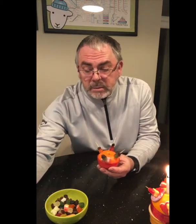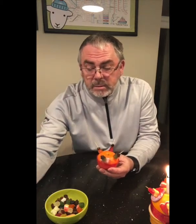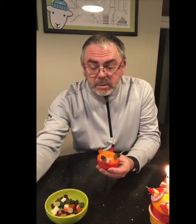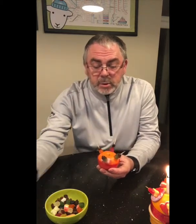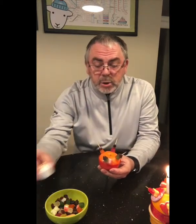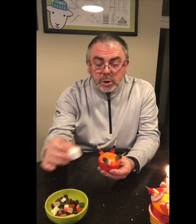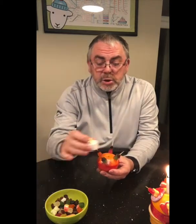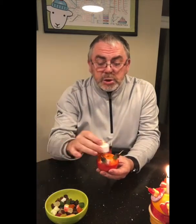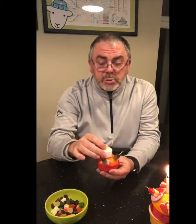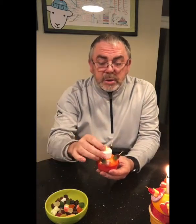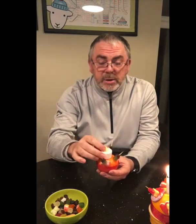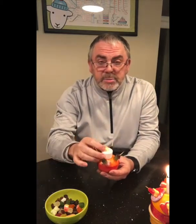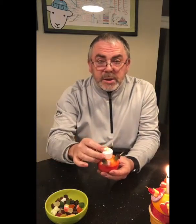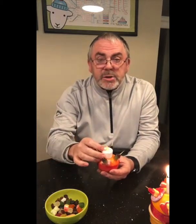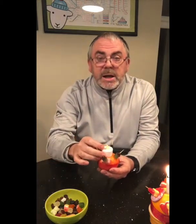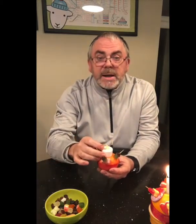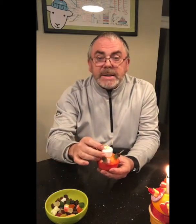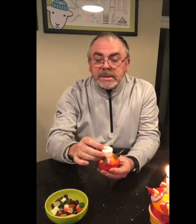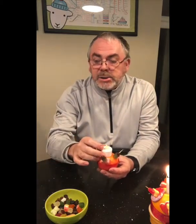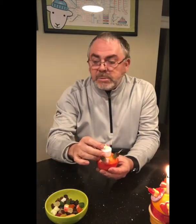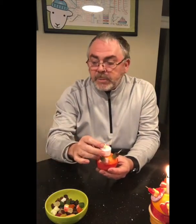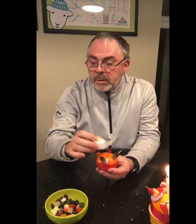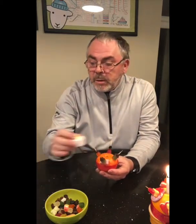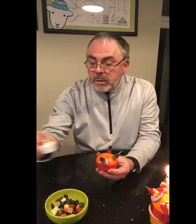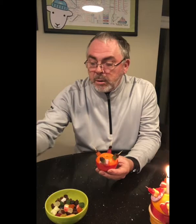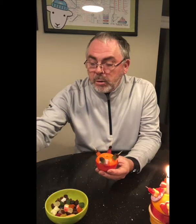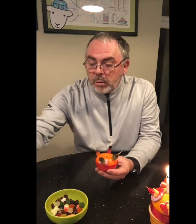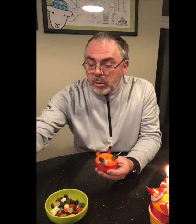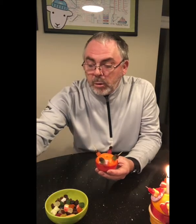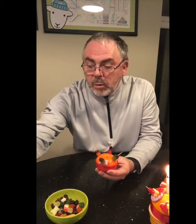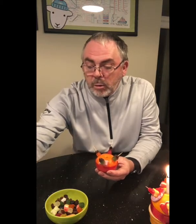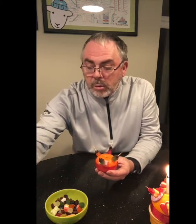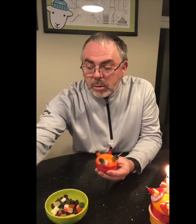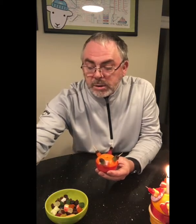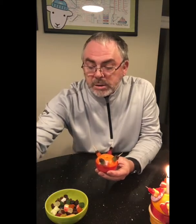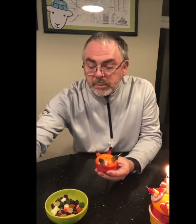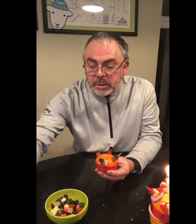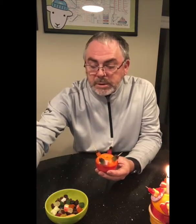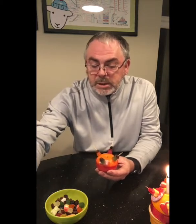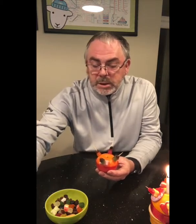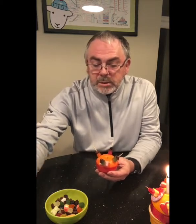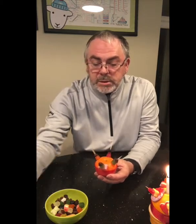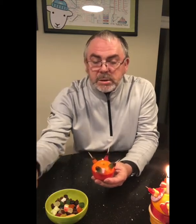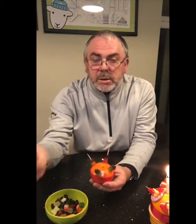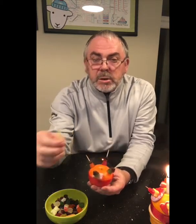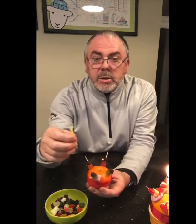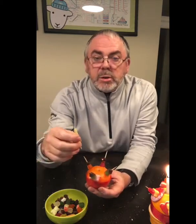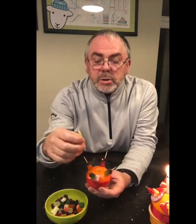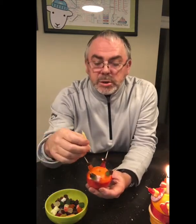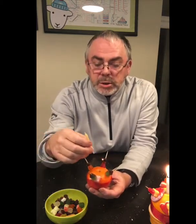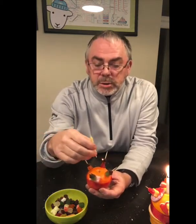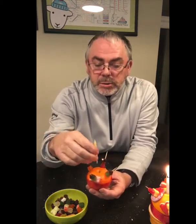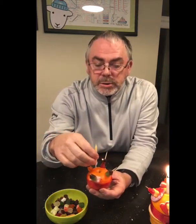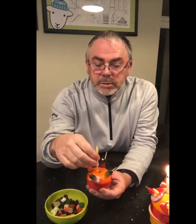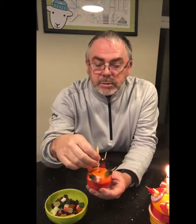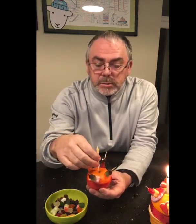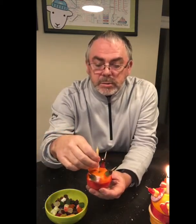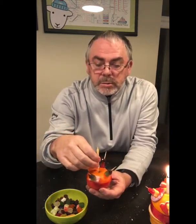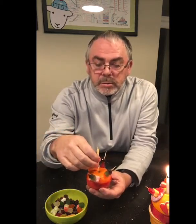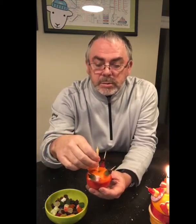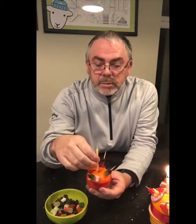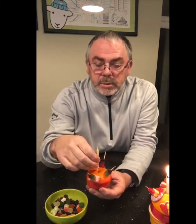middle. You could use one of those battery candles, or as I'm going to use, you could use